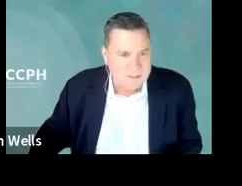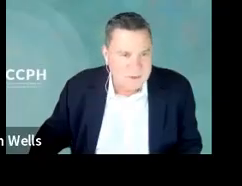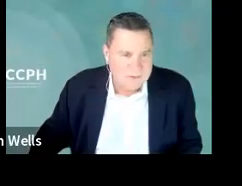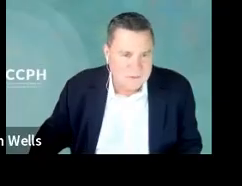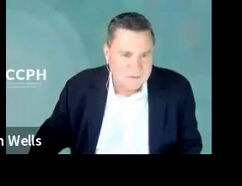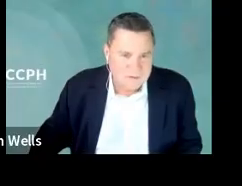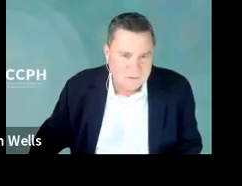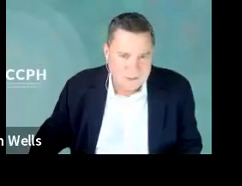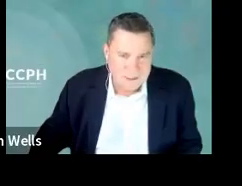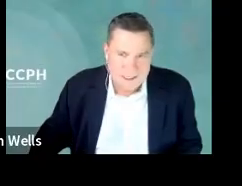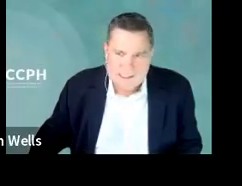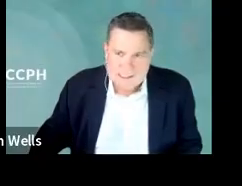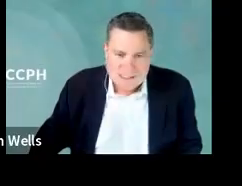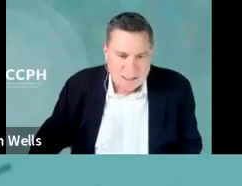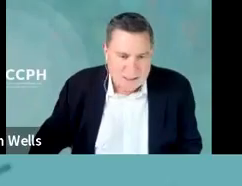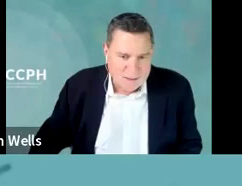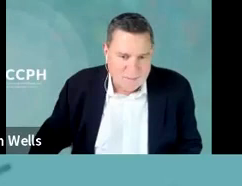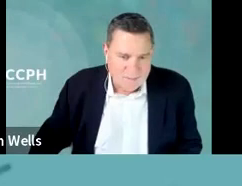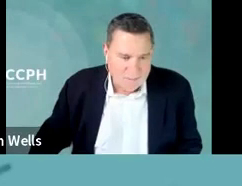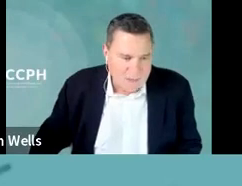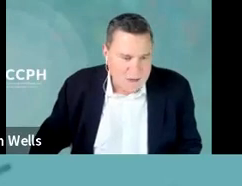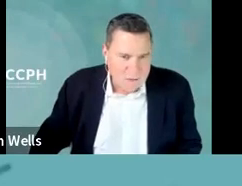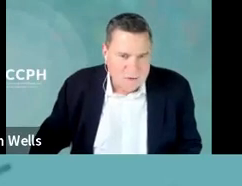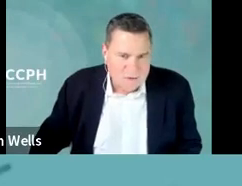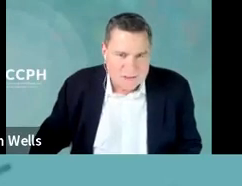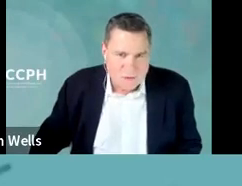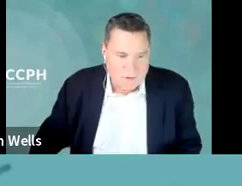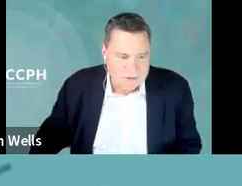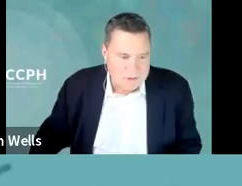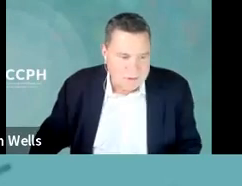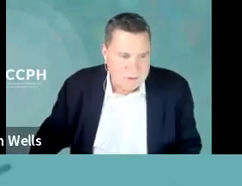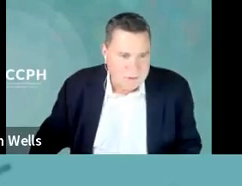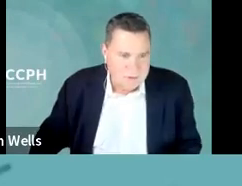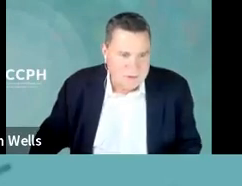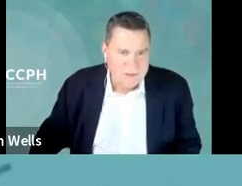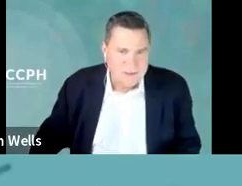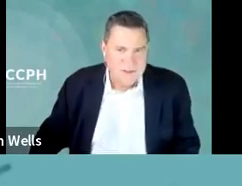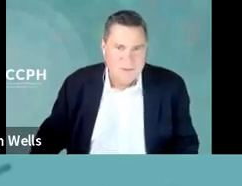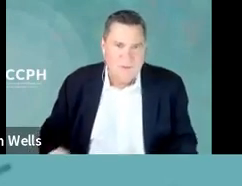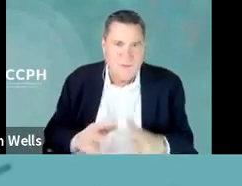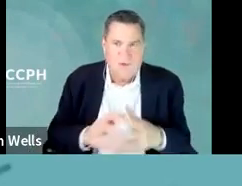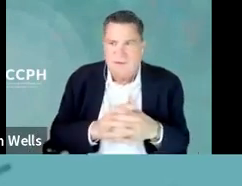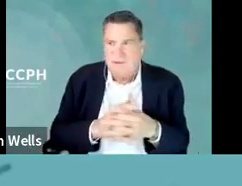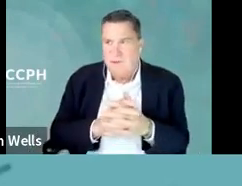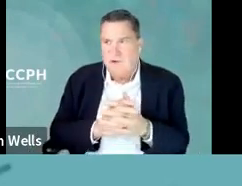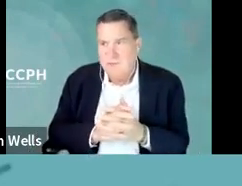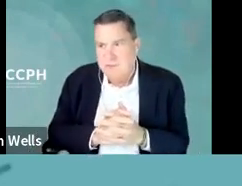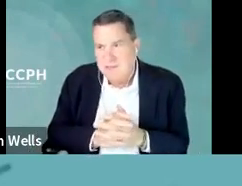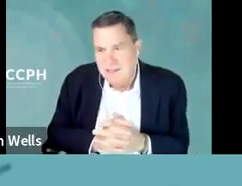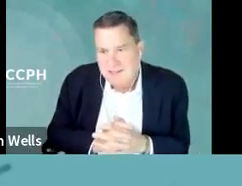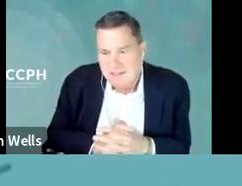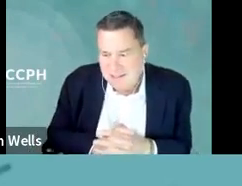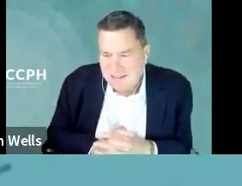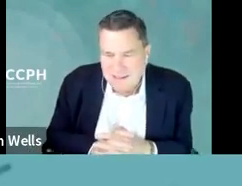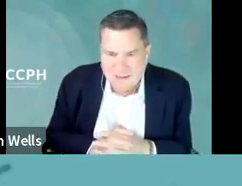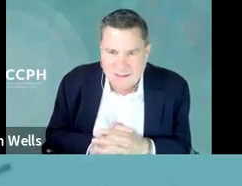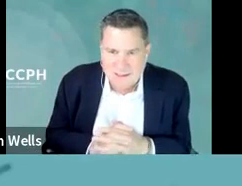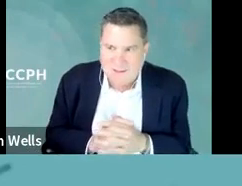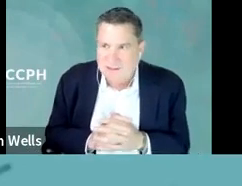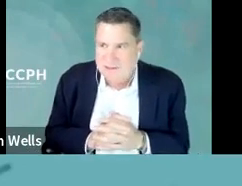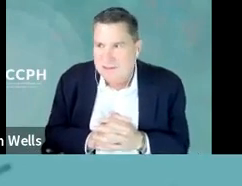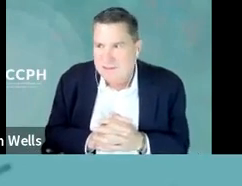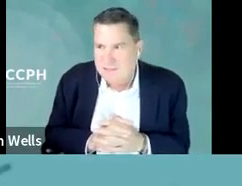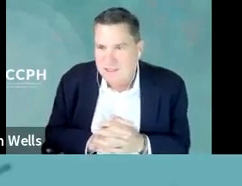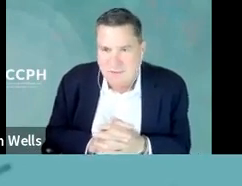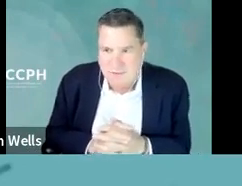helpful today and beautiful for everyone. We are just going to continue with